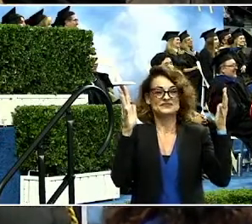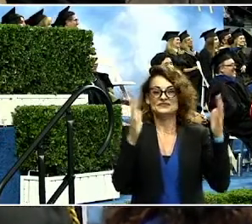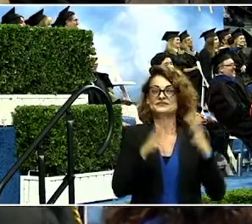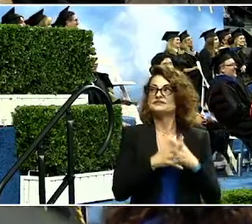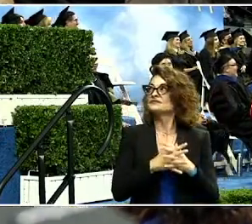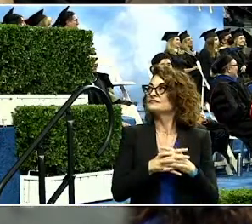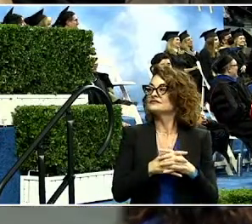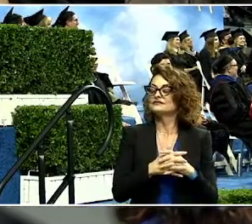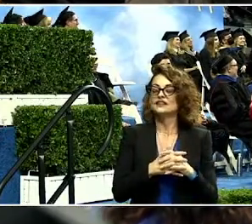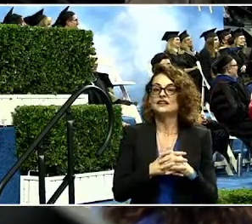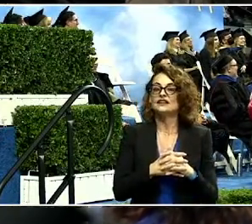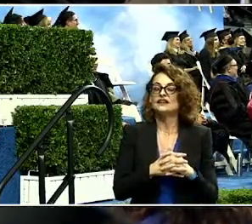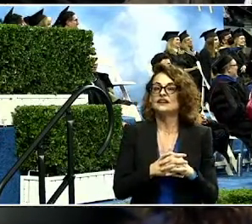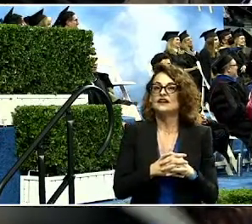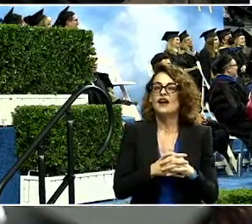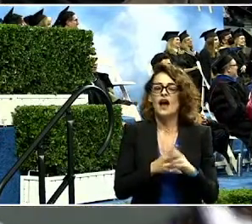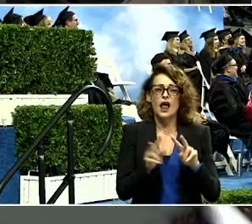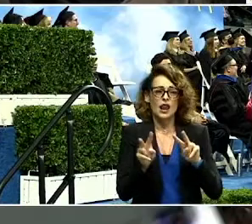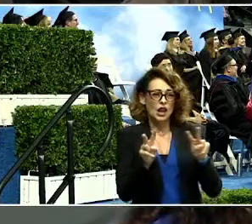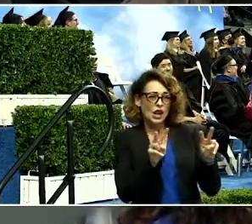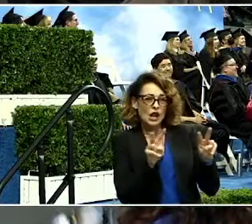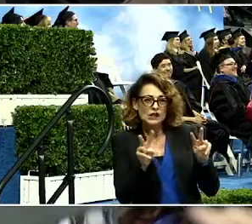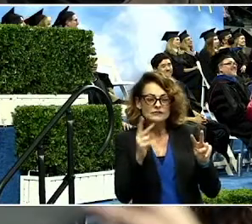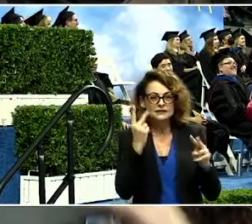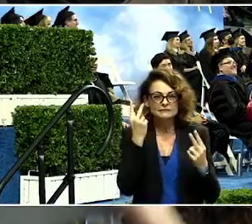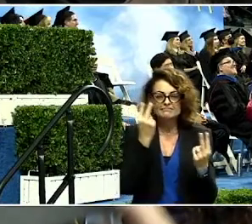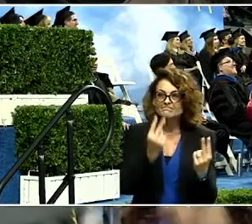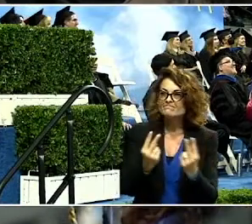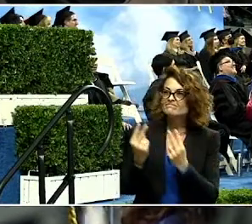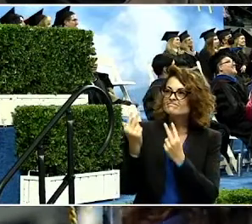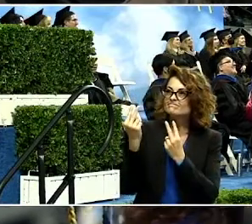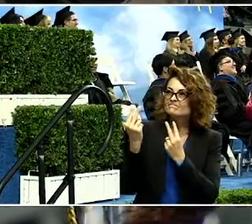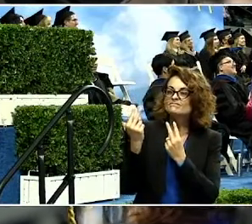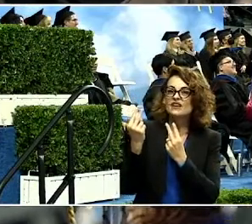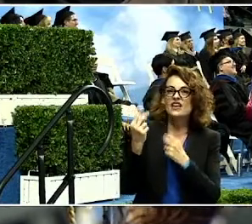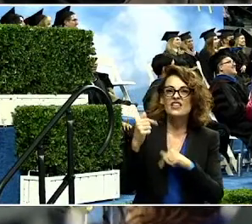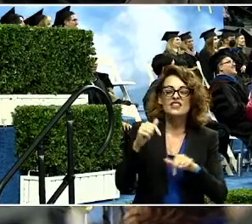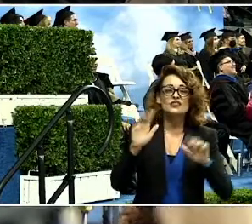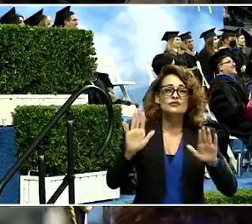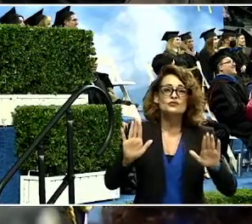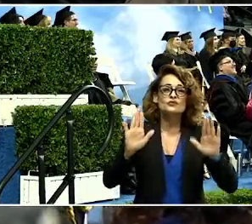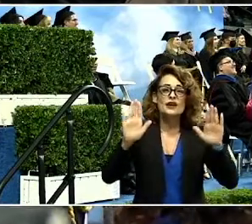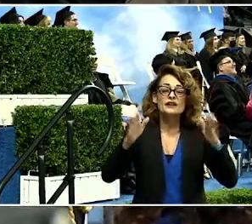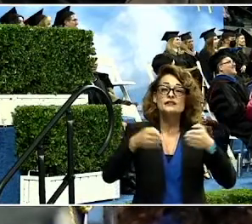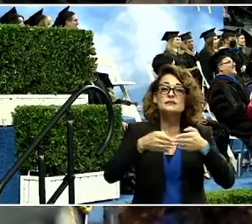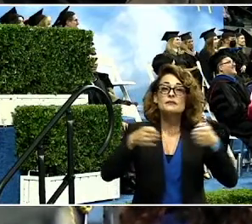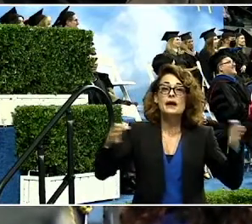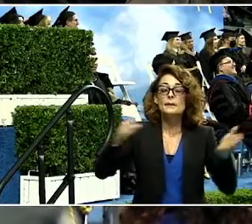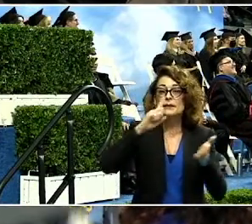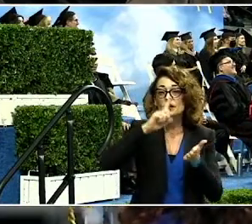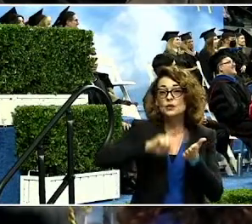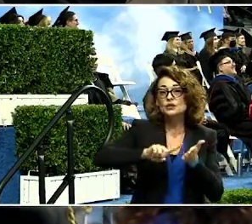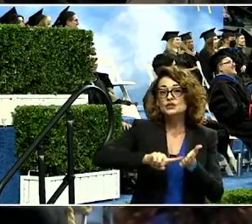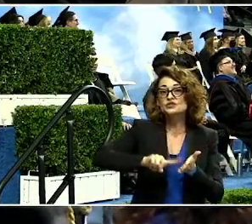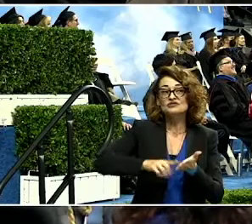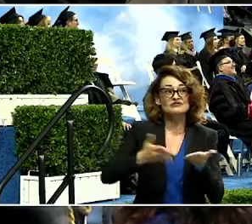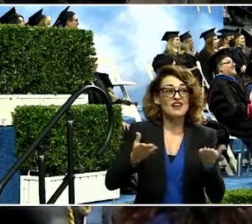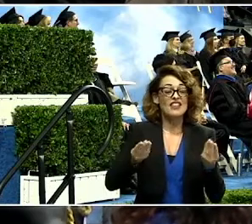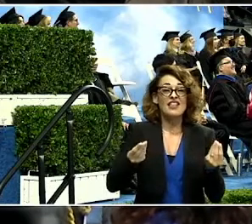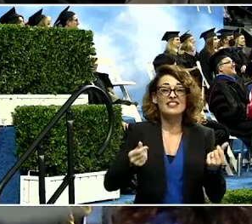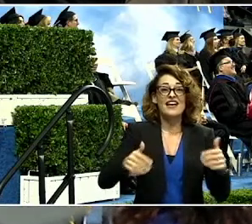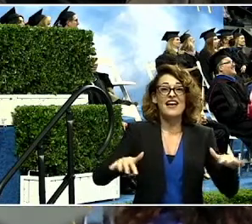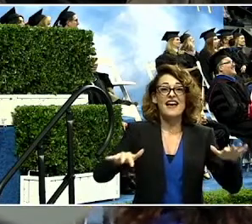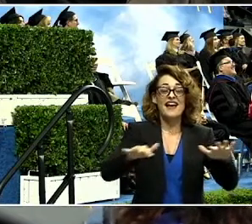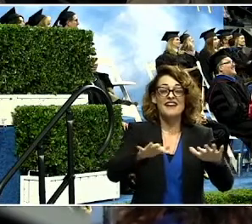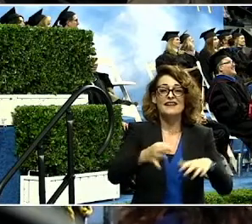When I look out at you and I see you, I reflect that the greatest public research university in the land educates experts and seekers